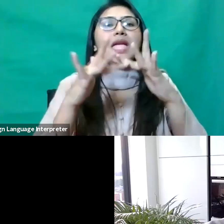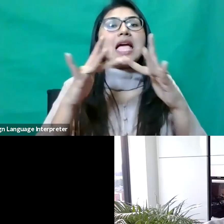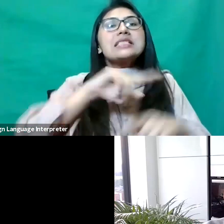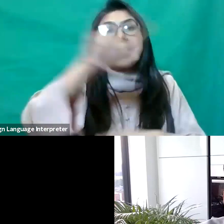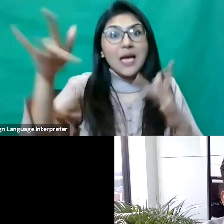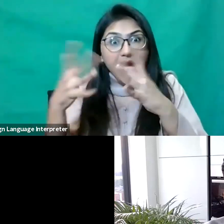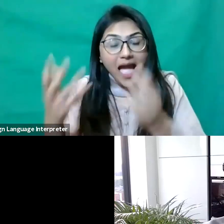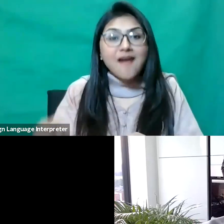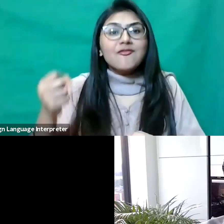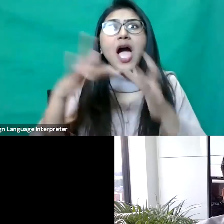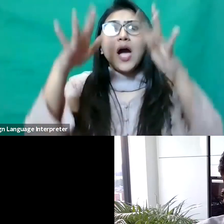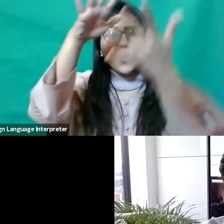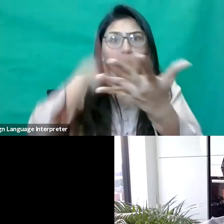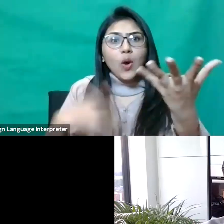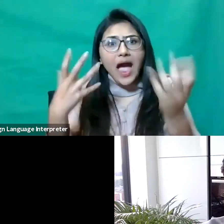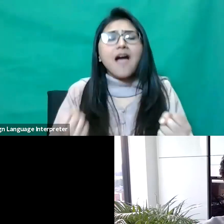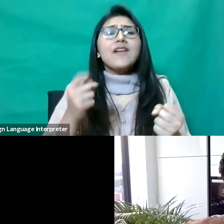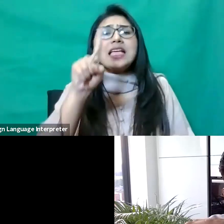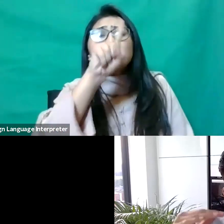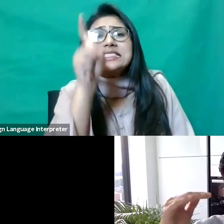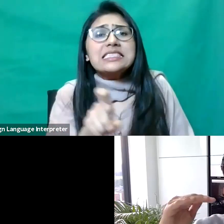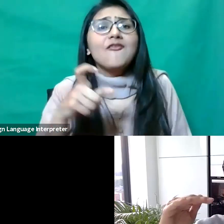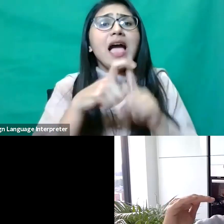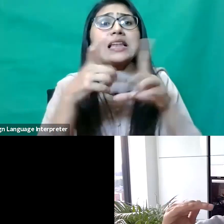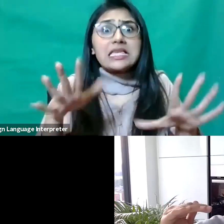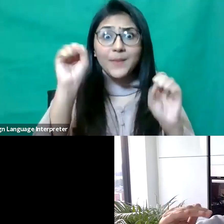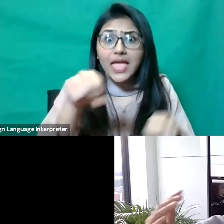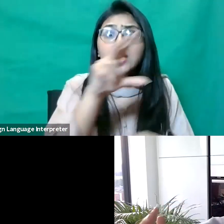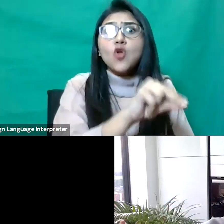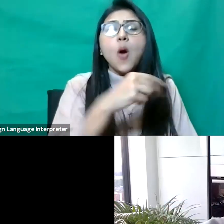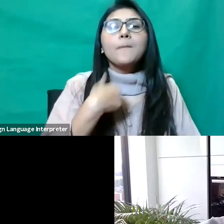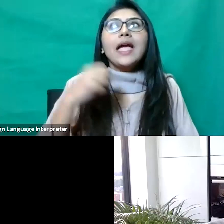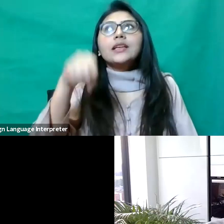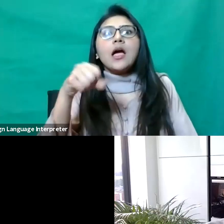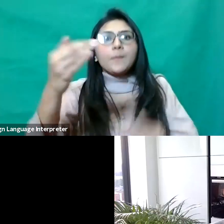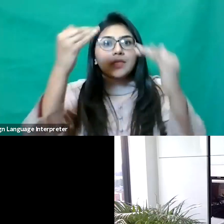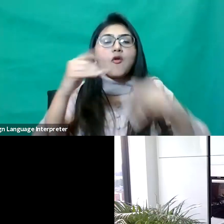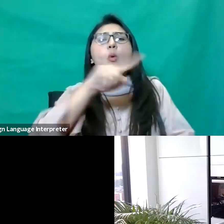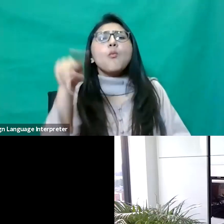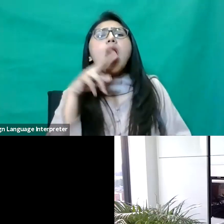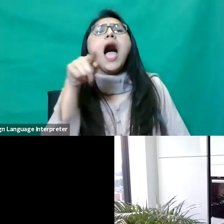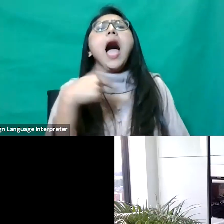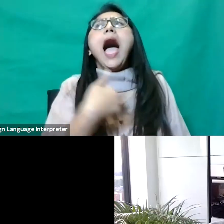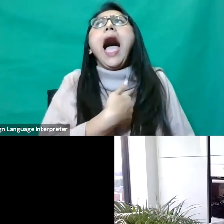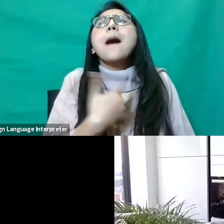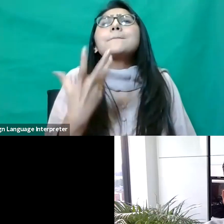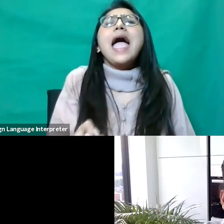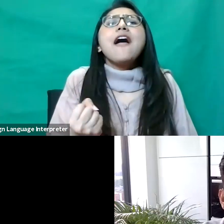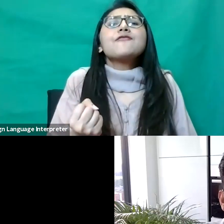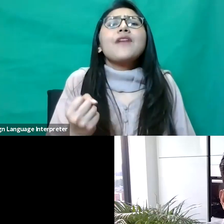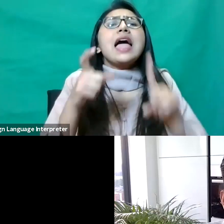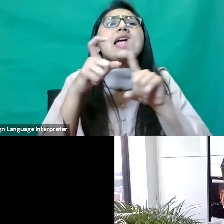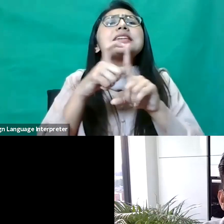a disability. And for example, if you say yes, and you have to add a comment, what type of disability? And if I put